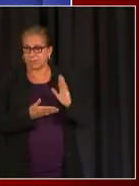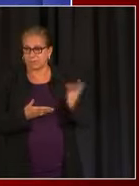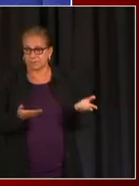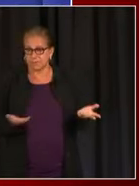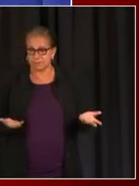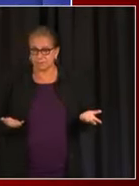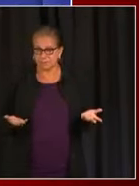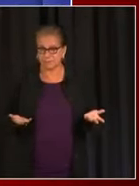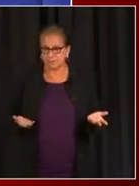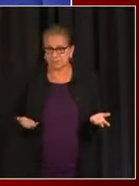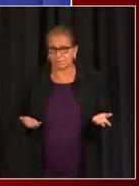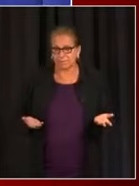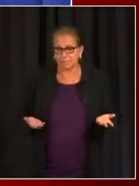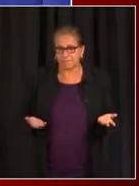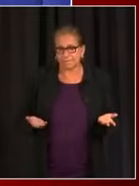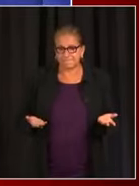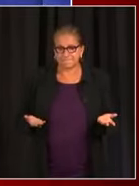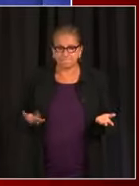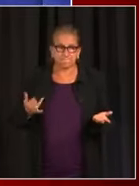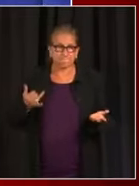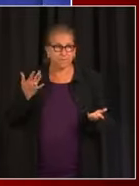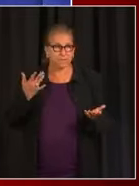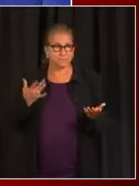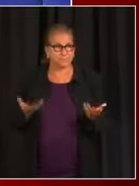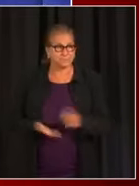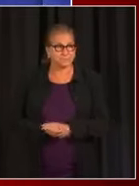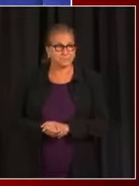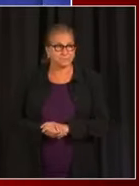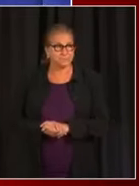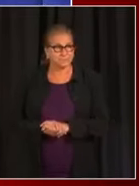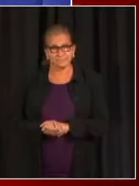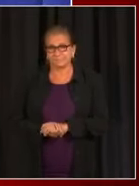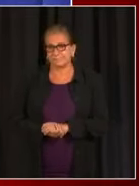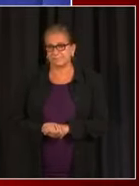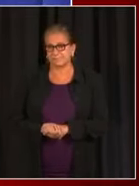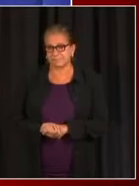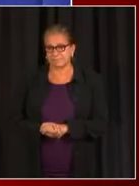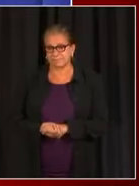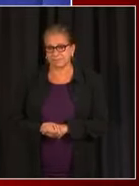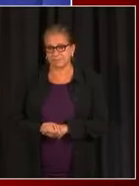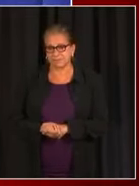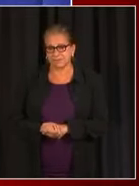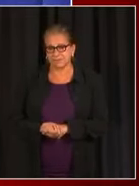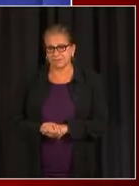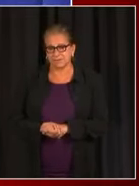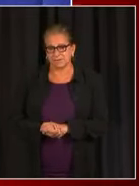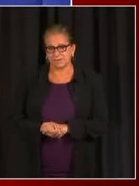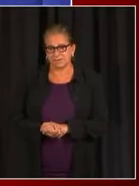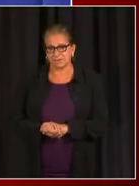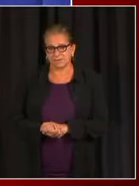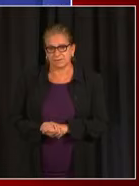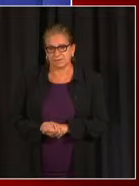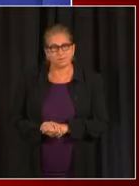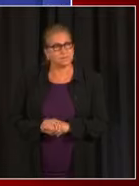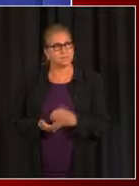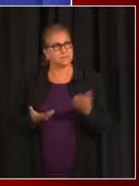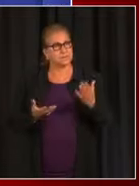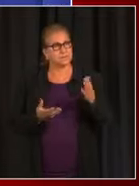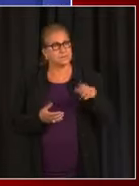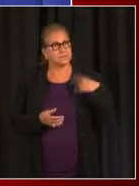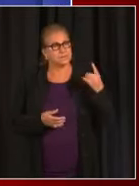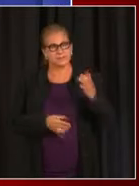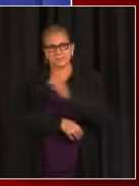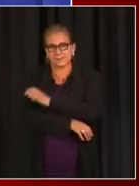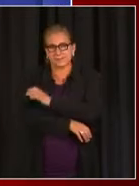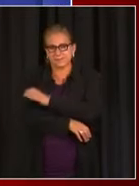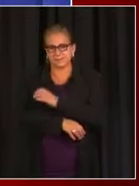they require consent for services in their healthcare system. What's the policy for the district's clinics, like these ones that are giving The